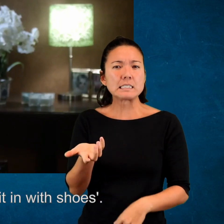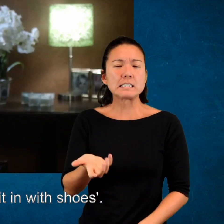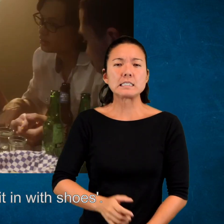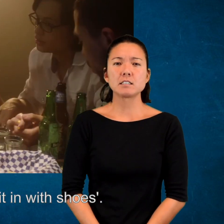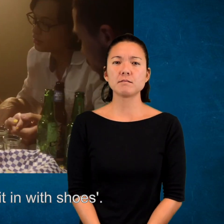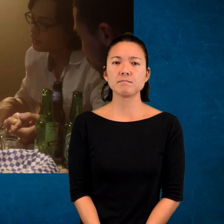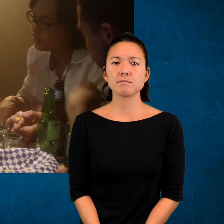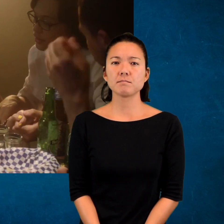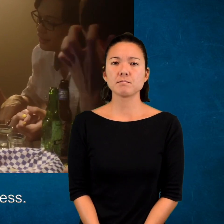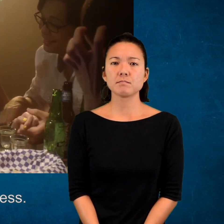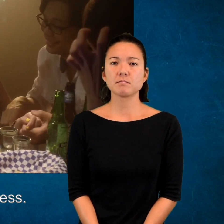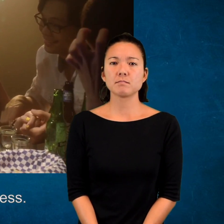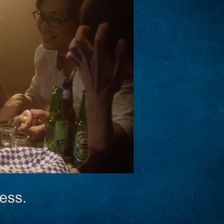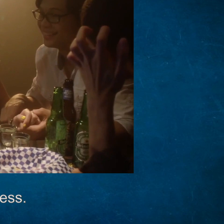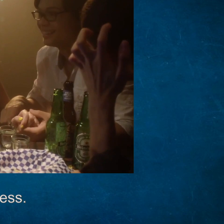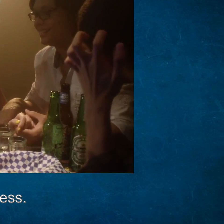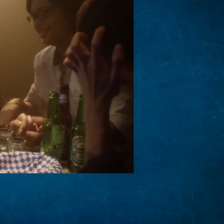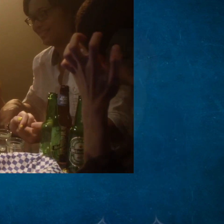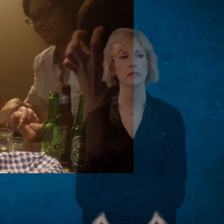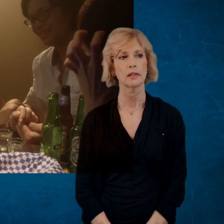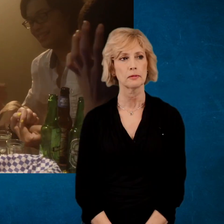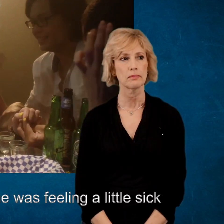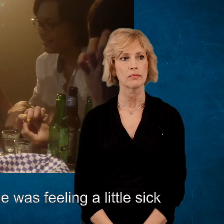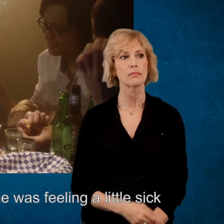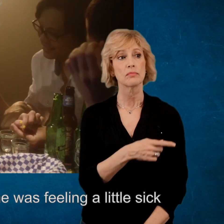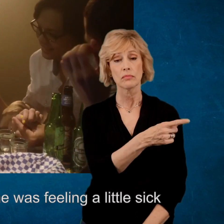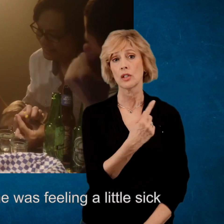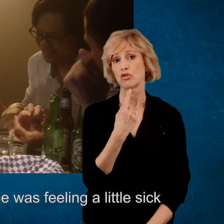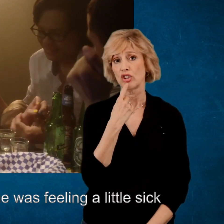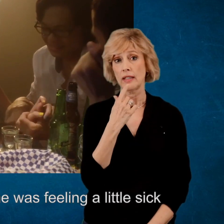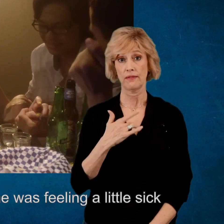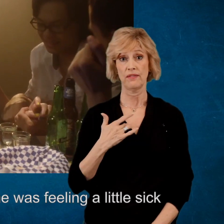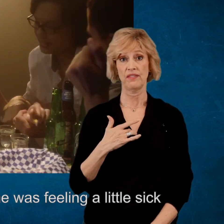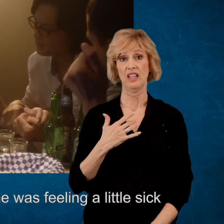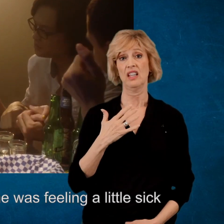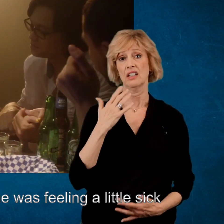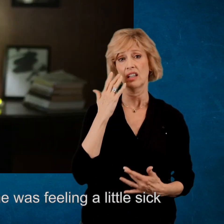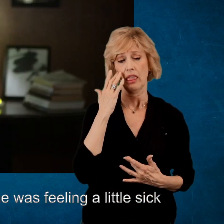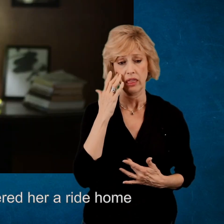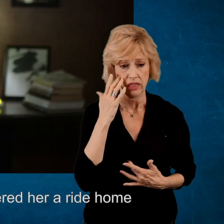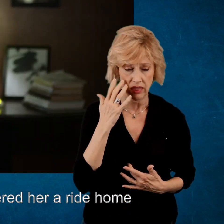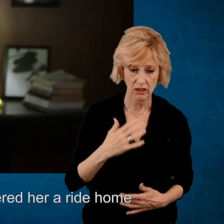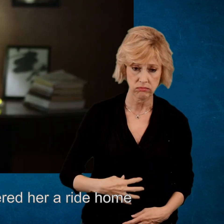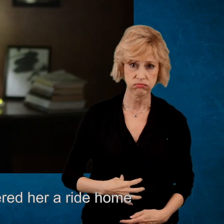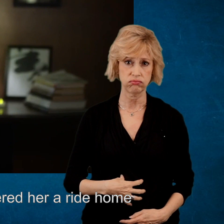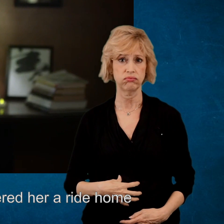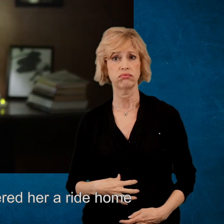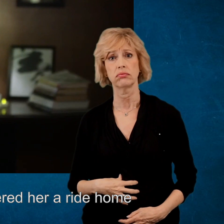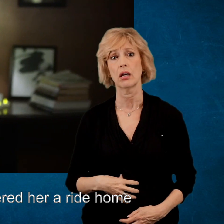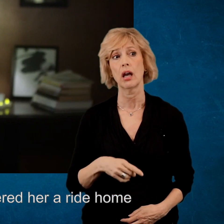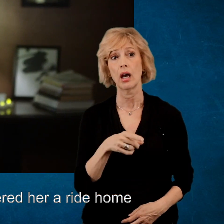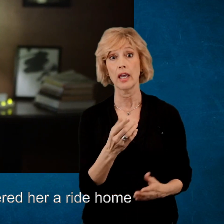shoes, I guess. Sure you're gonna be okay? Yeah, I mean, she said that she was feeling a little sick and that he